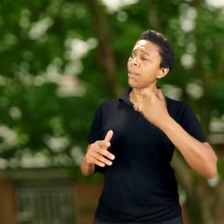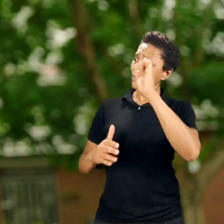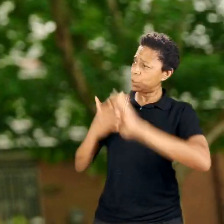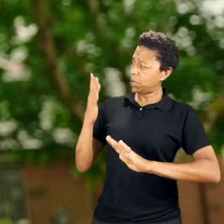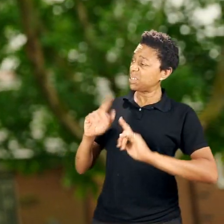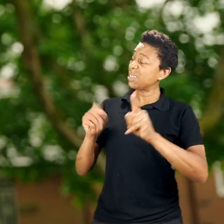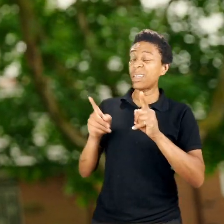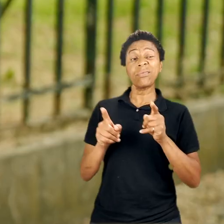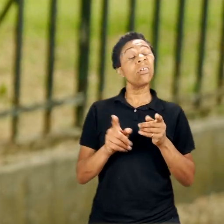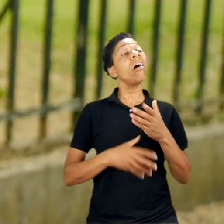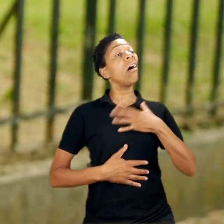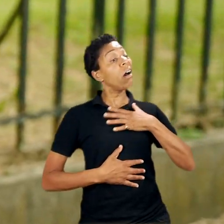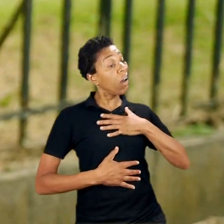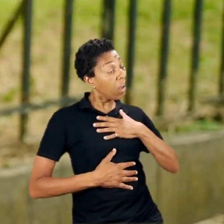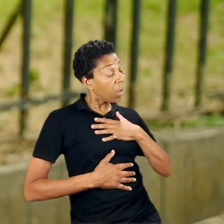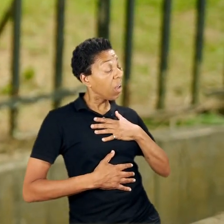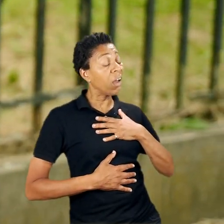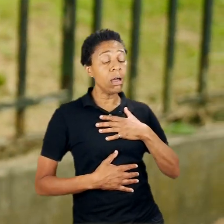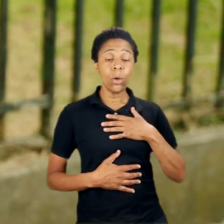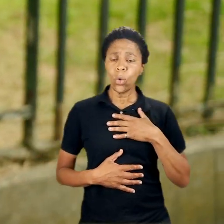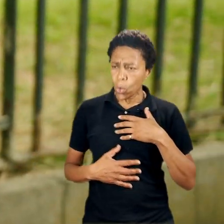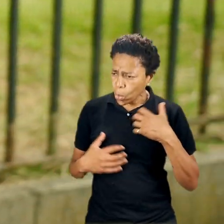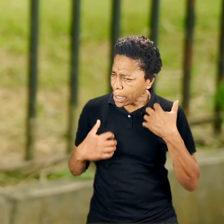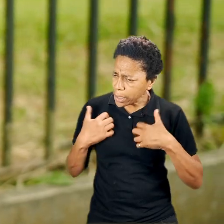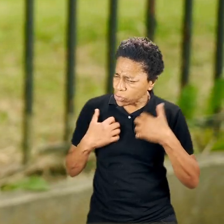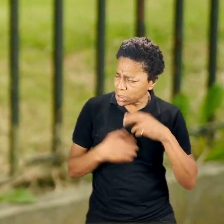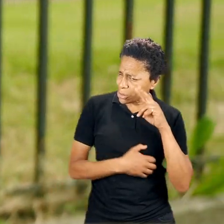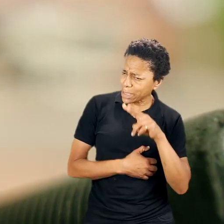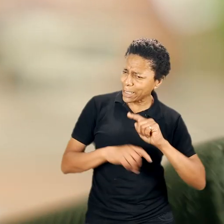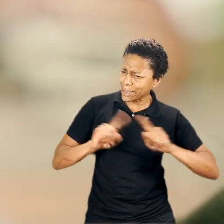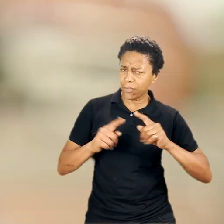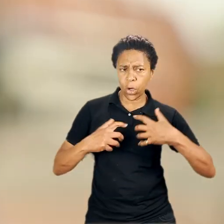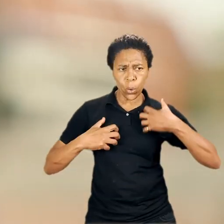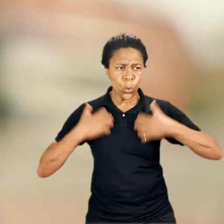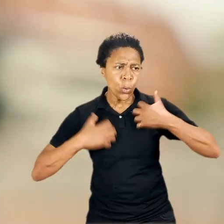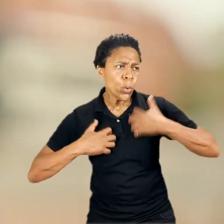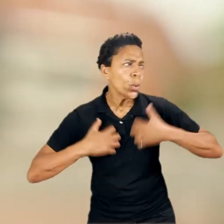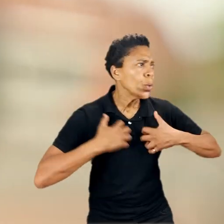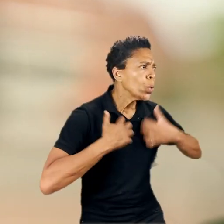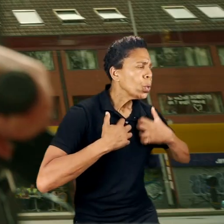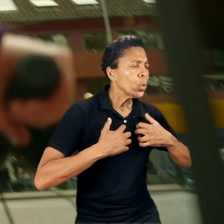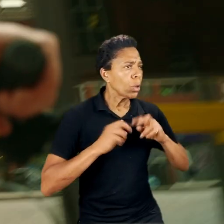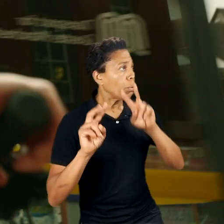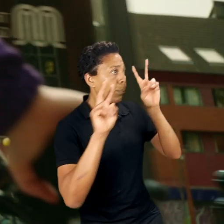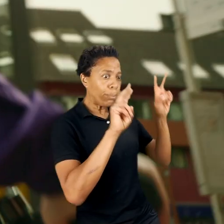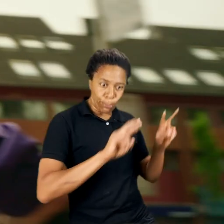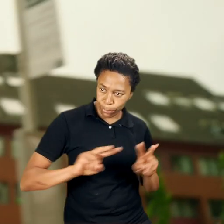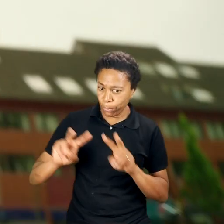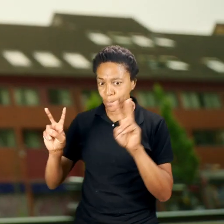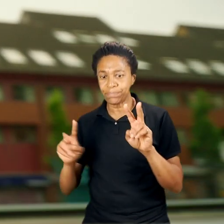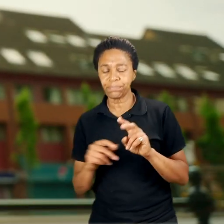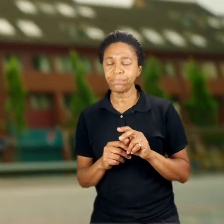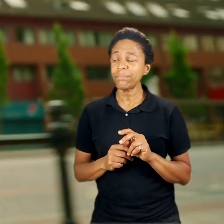from all different age groups and different walks of life it was great just to see like the energy in the room and all the ideas kind of like flowing and